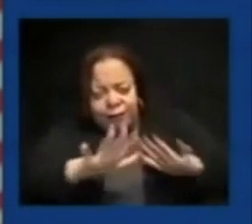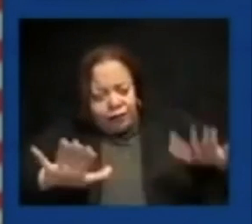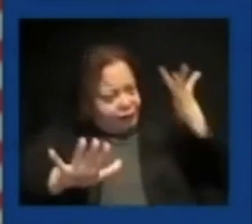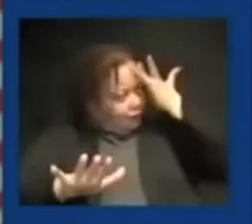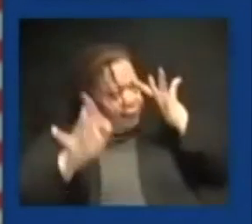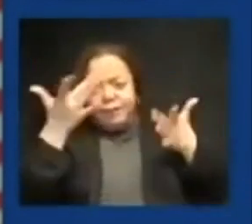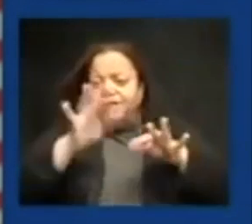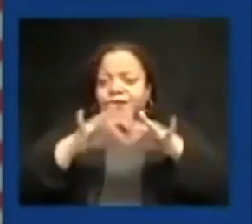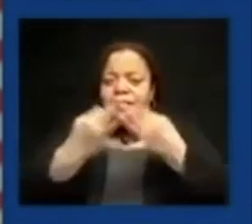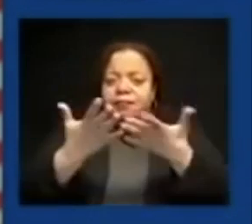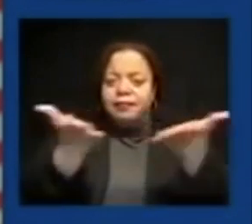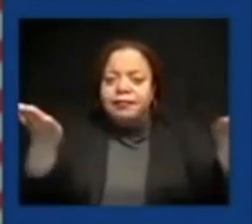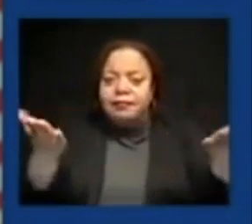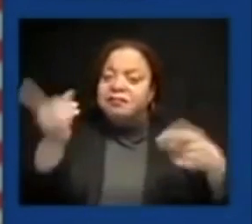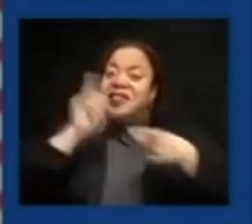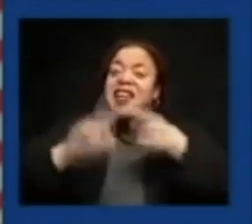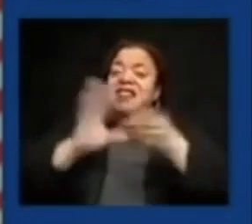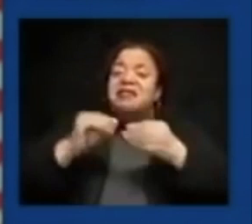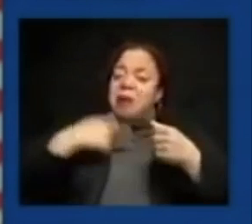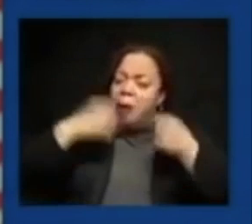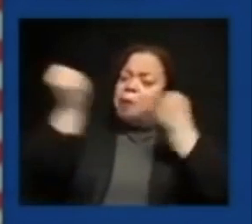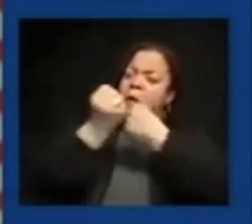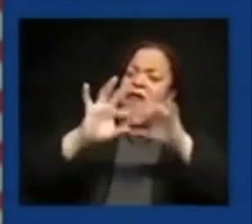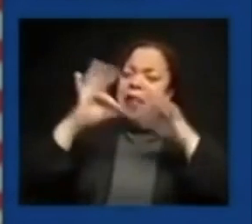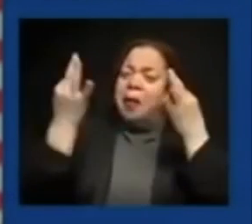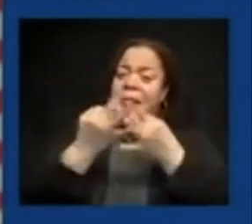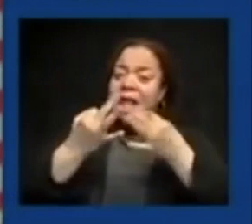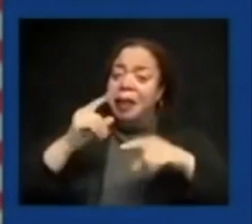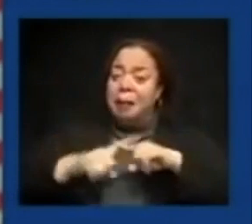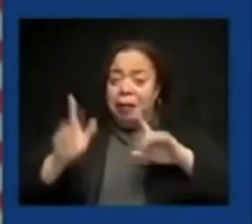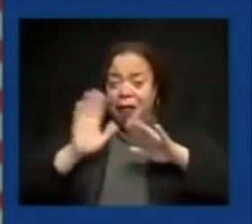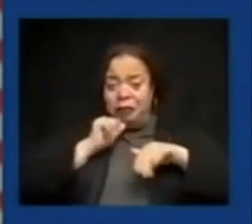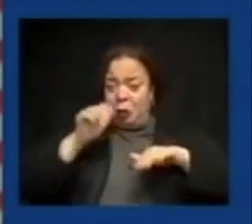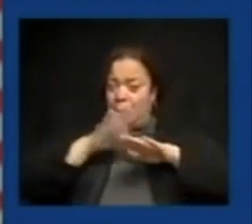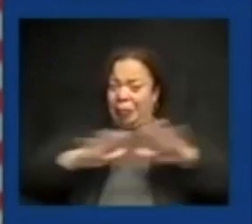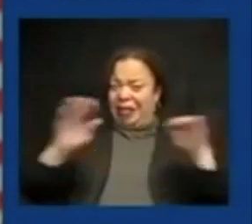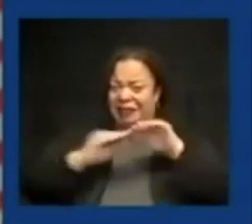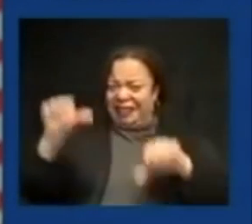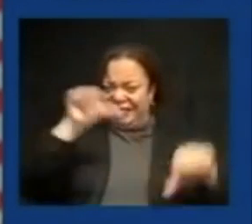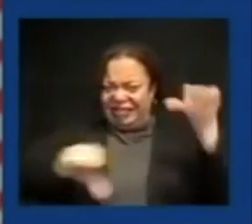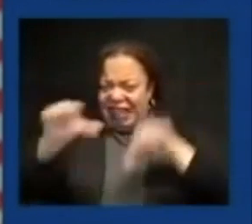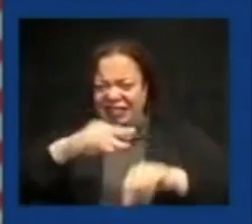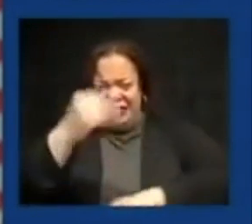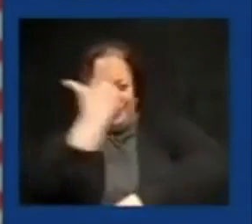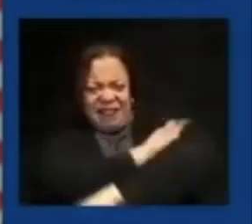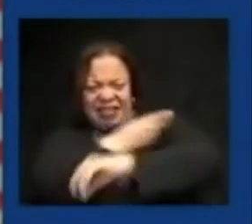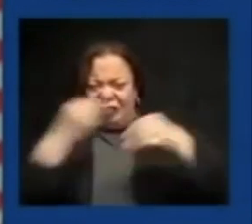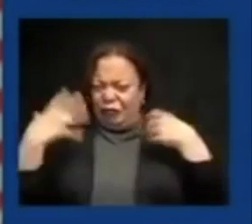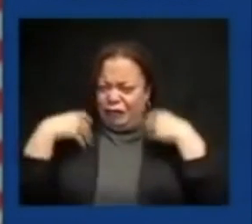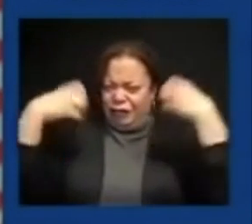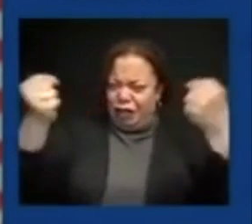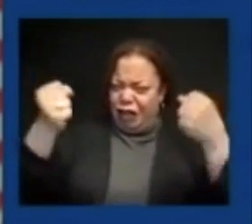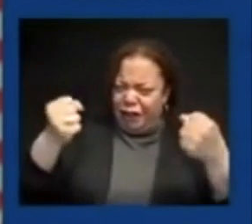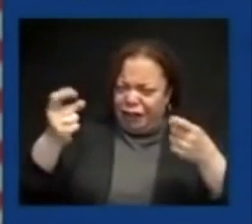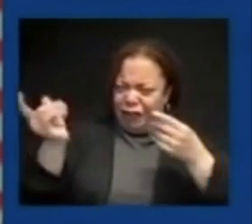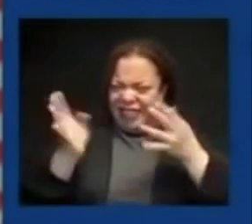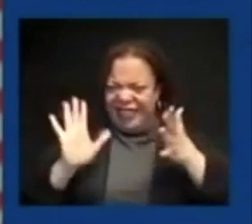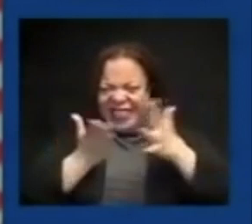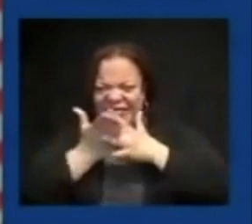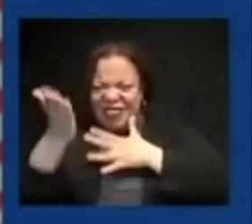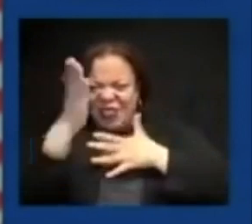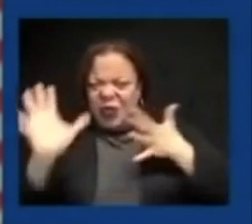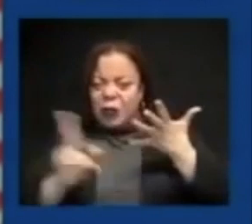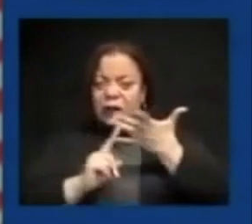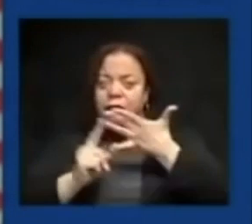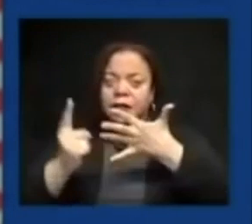in families if you don't believe in getting them vaccinated and getting them health care and getting them all the way through